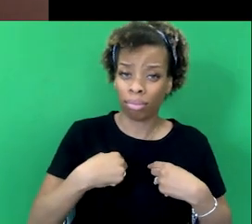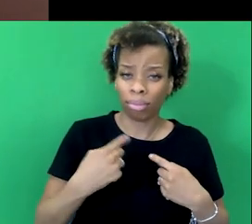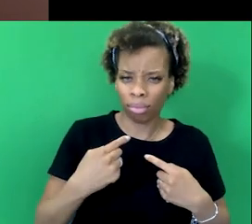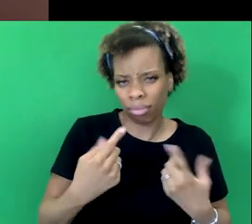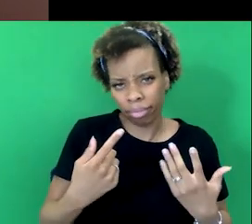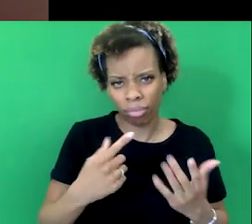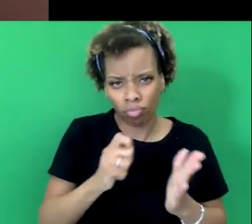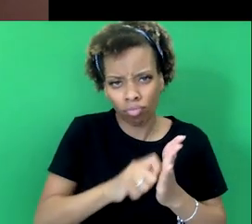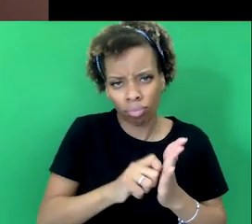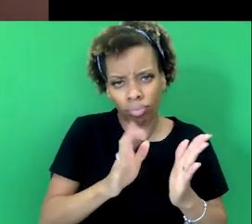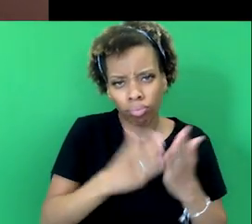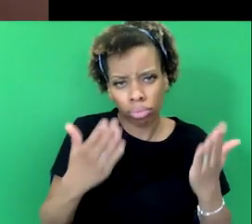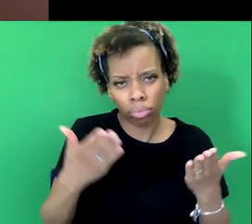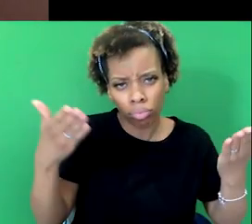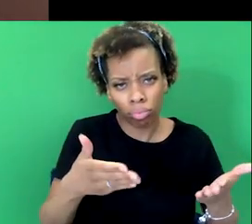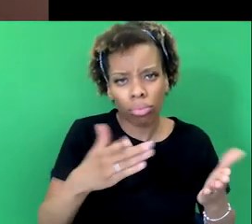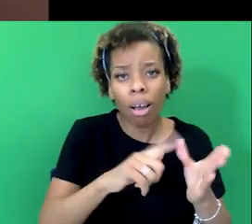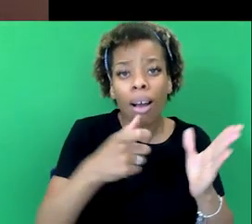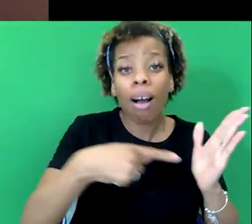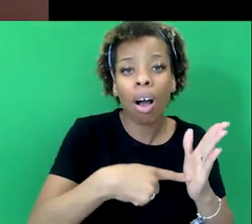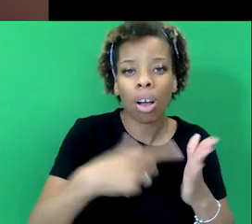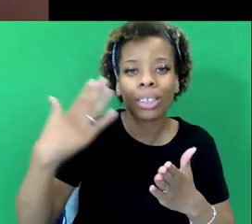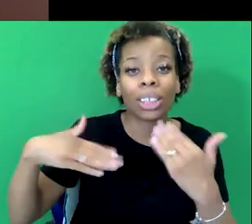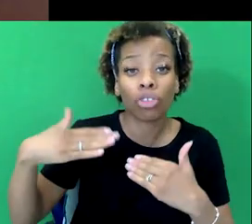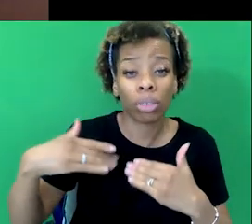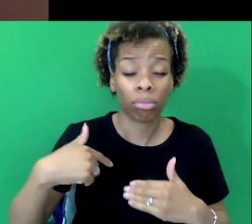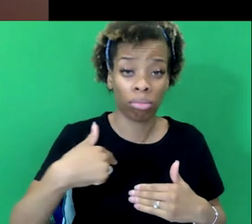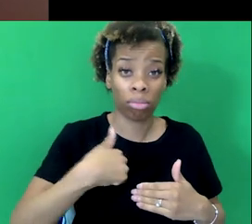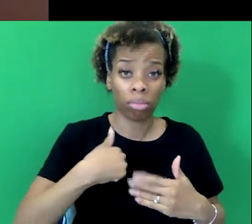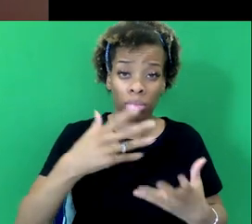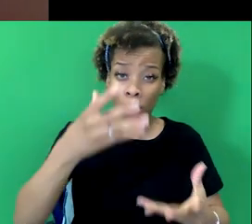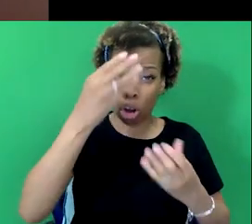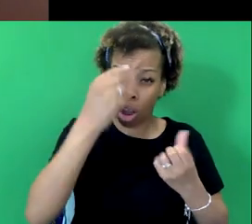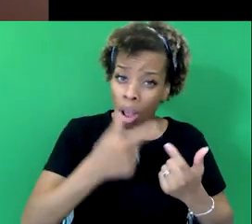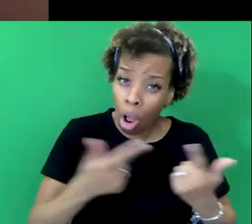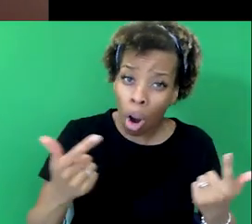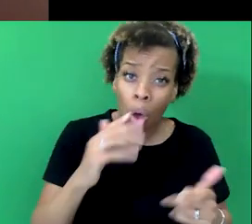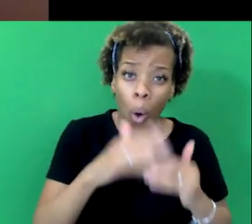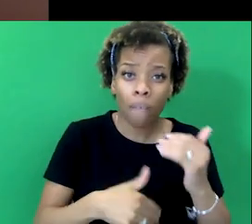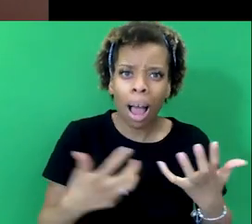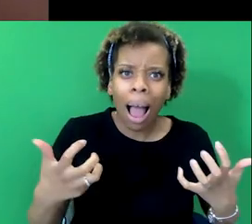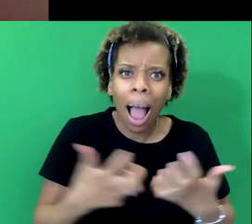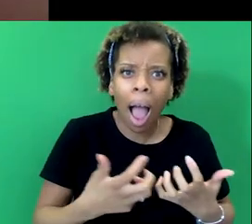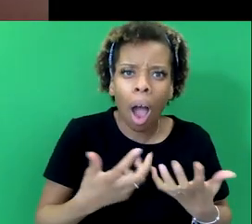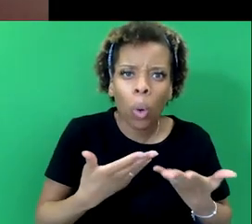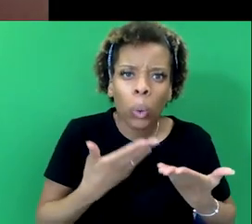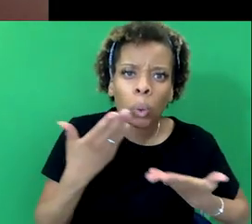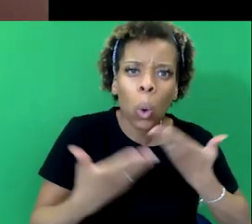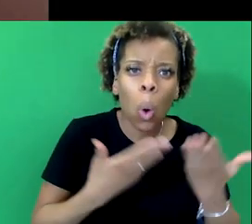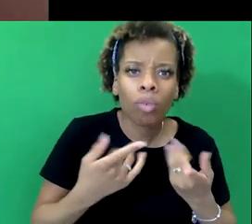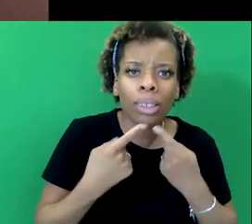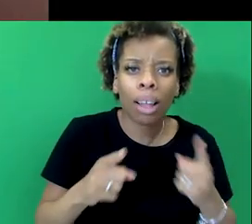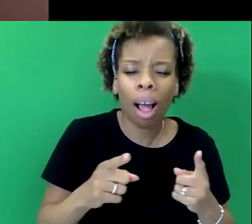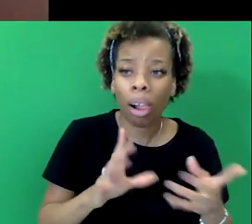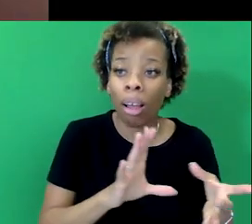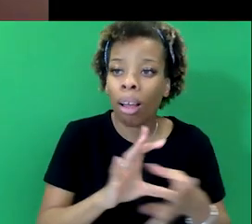books of history and art history, I learnt a massive amount about storytelling from working with Mike Lee in